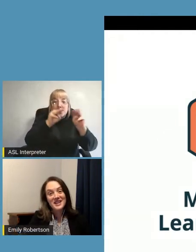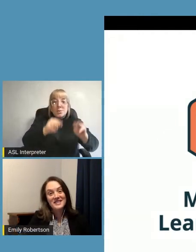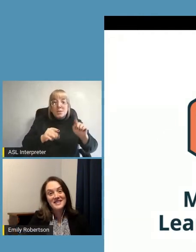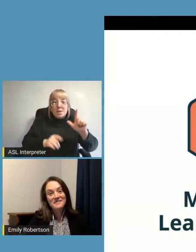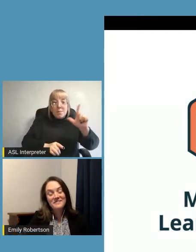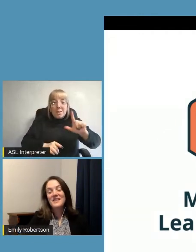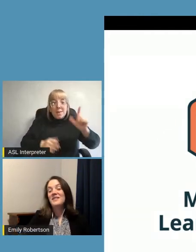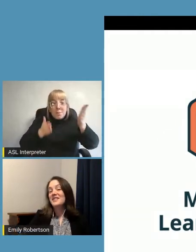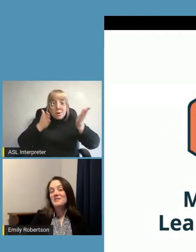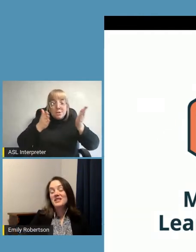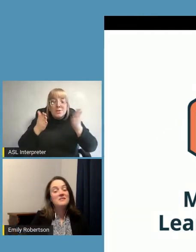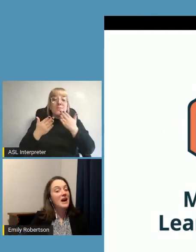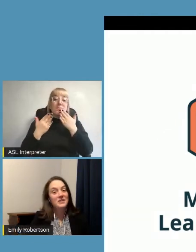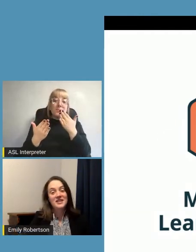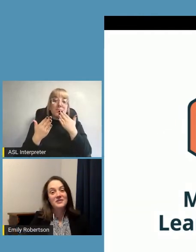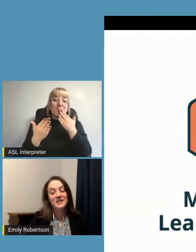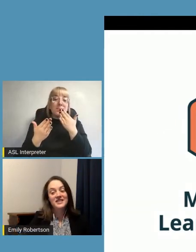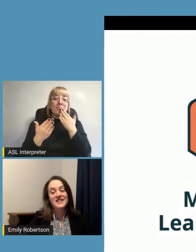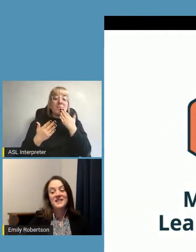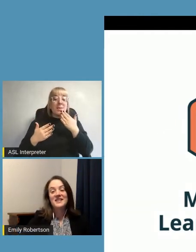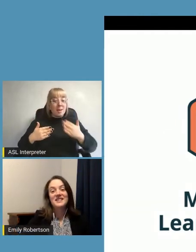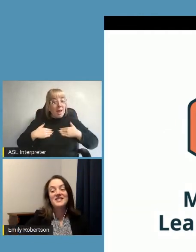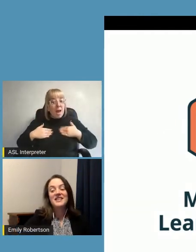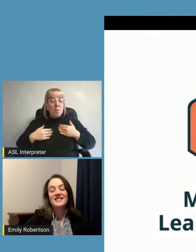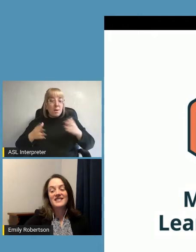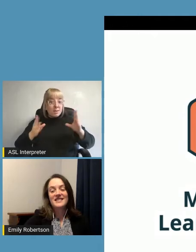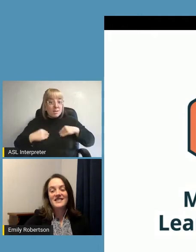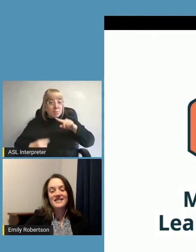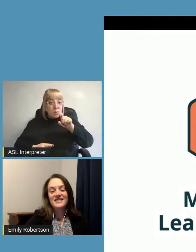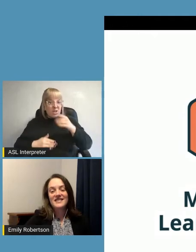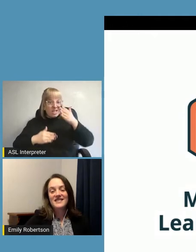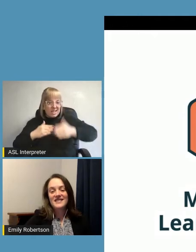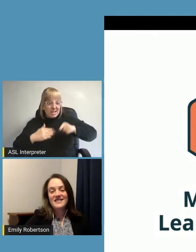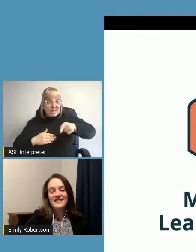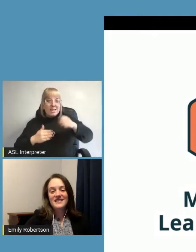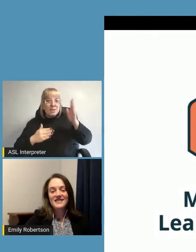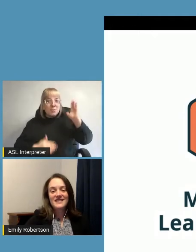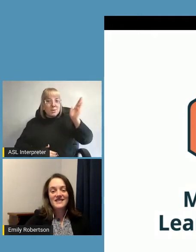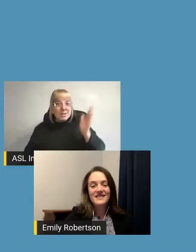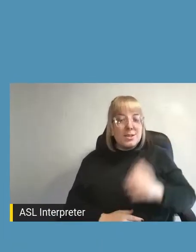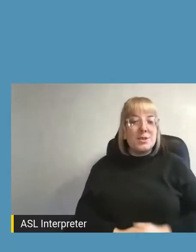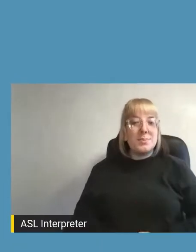Empowerment Project. And thanks so much. I'm happy to take questions at the end of the talk.